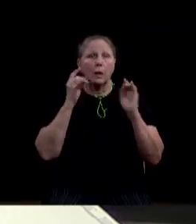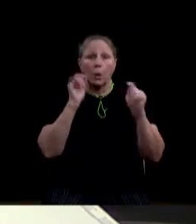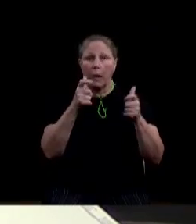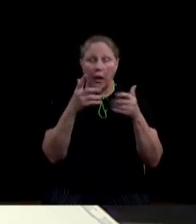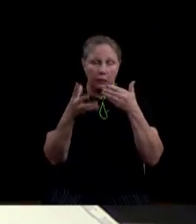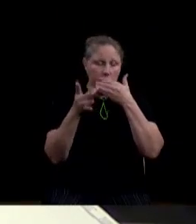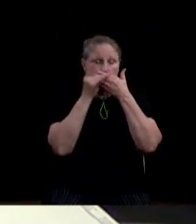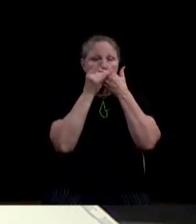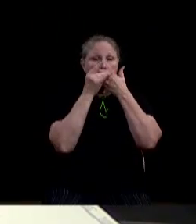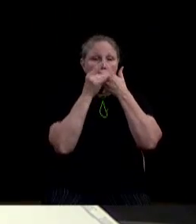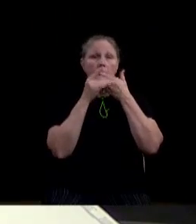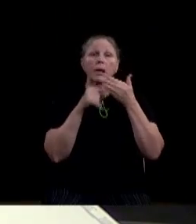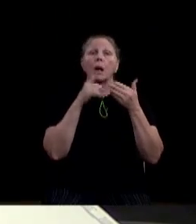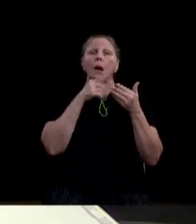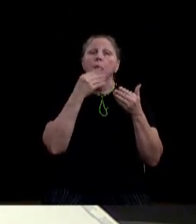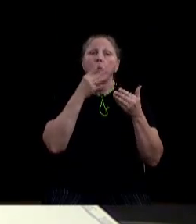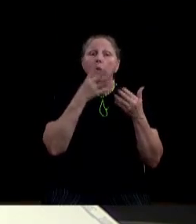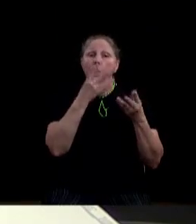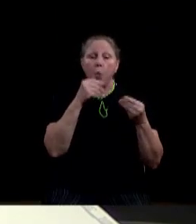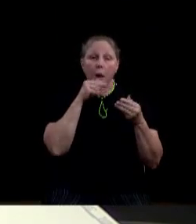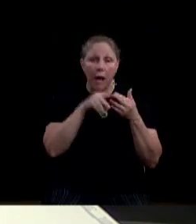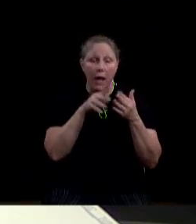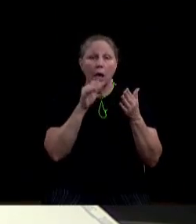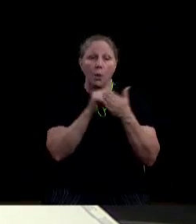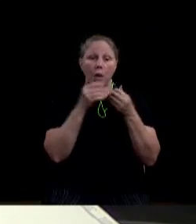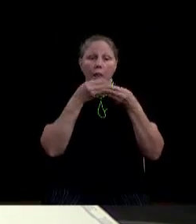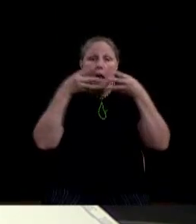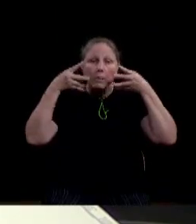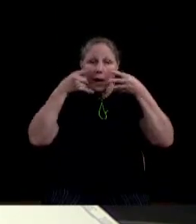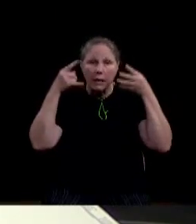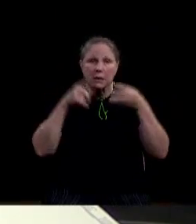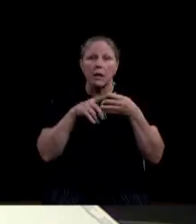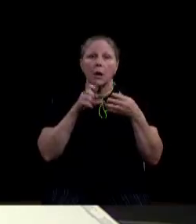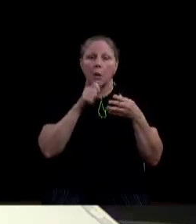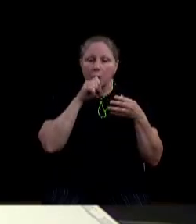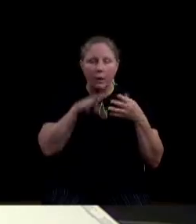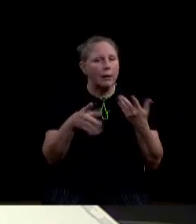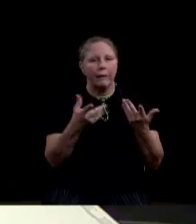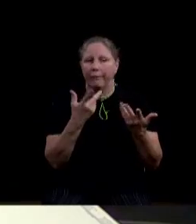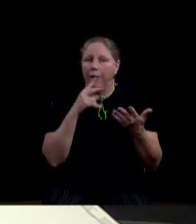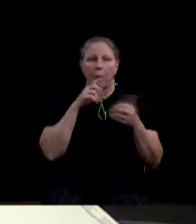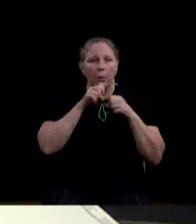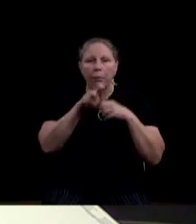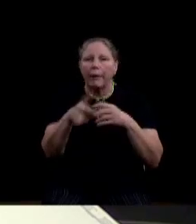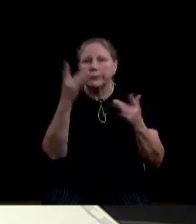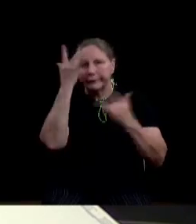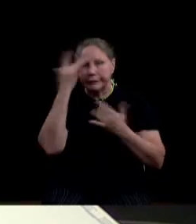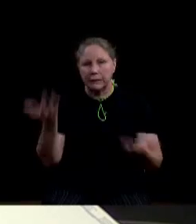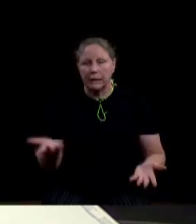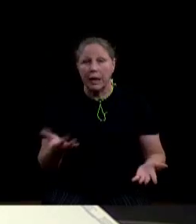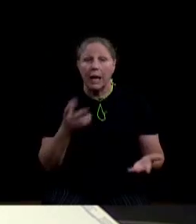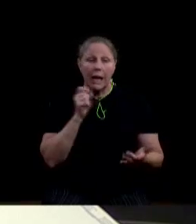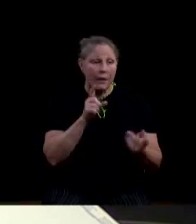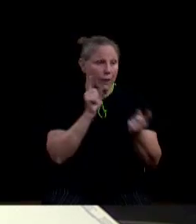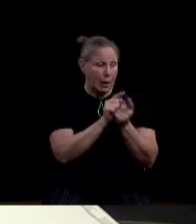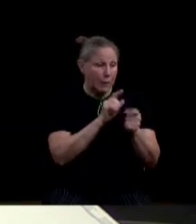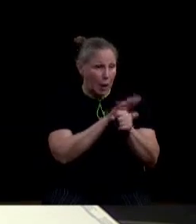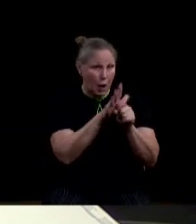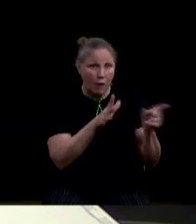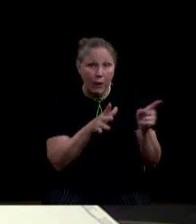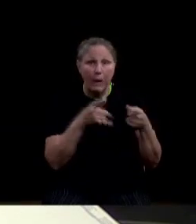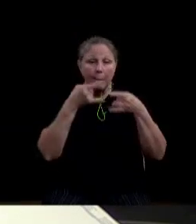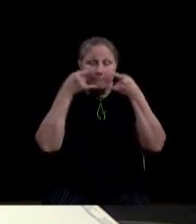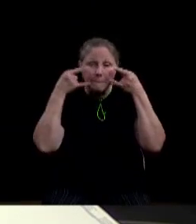with the clogged mask will render it useless. If you come in contact with COVID and your mask traps it, you become a walking